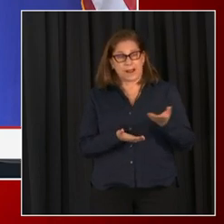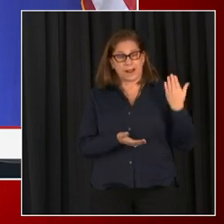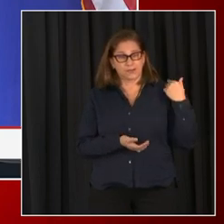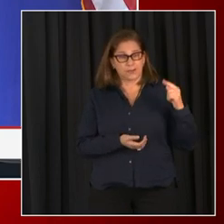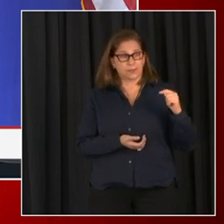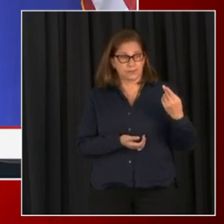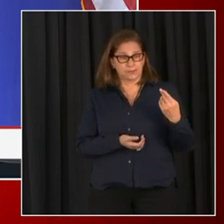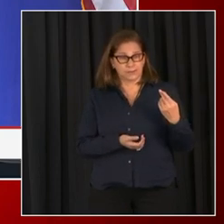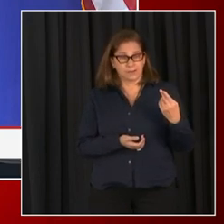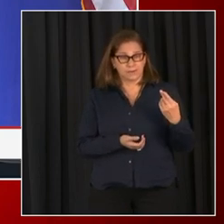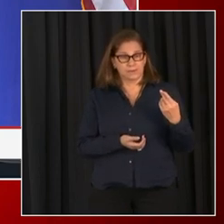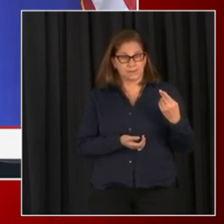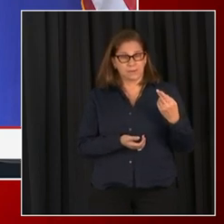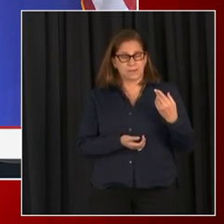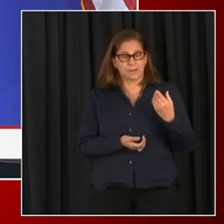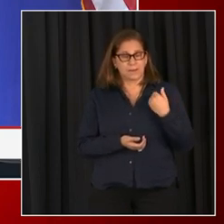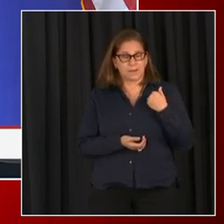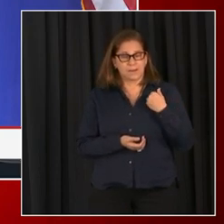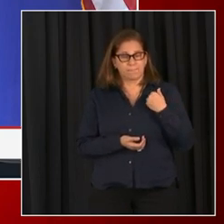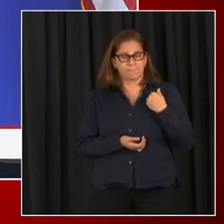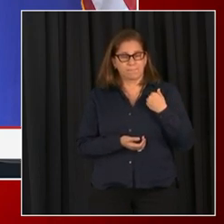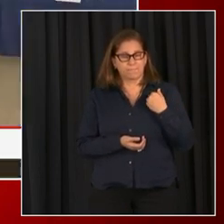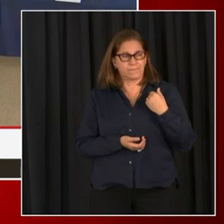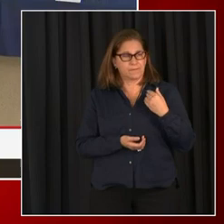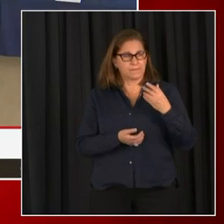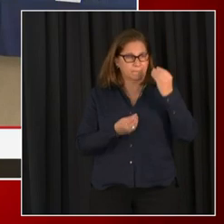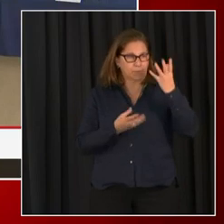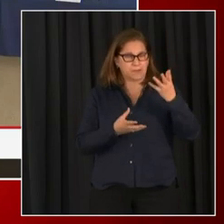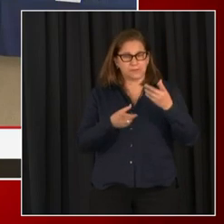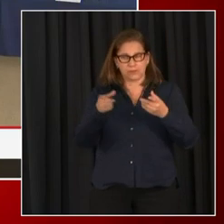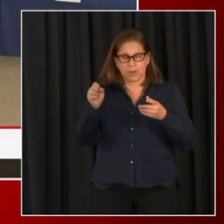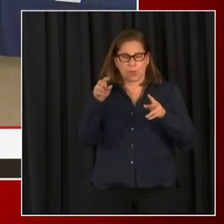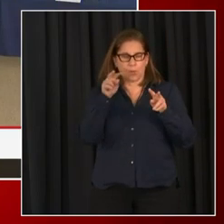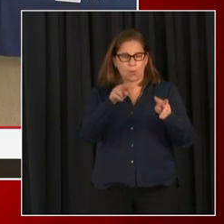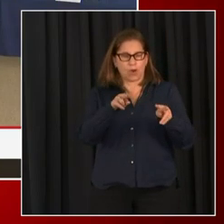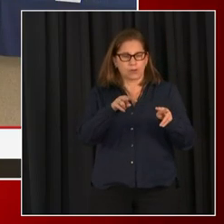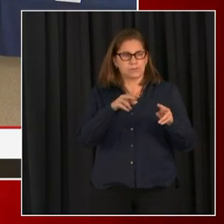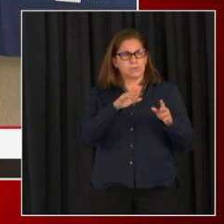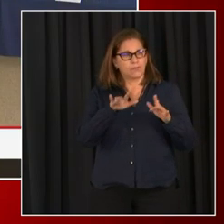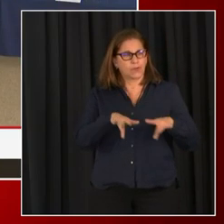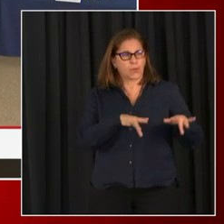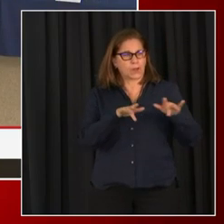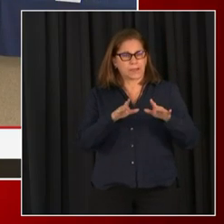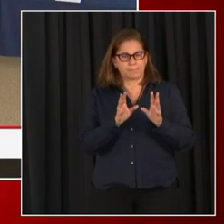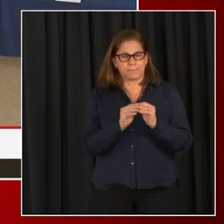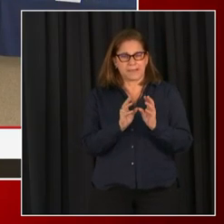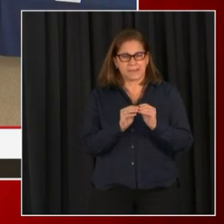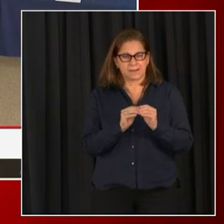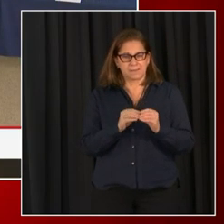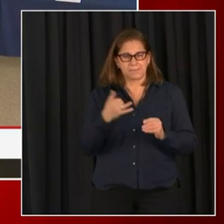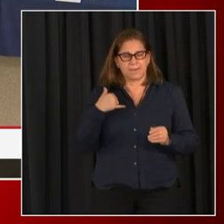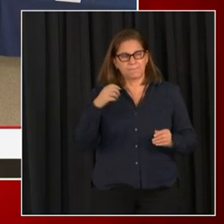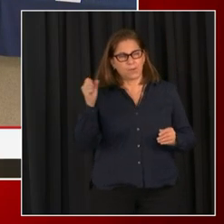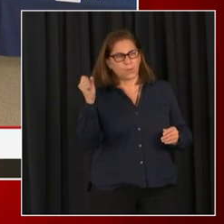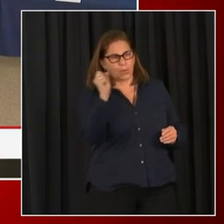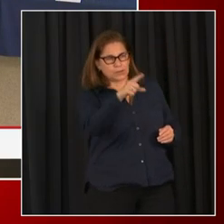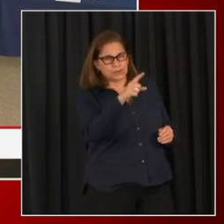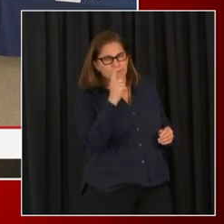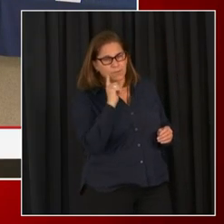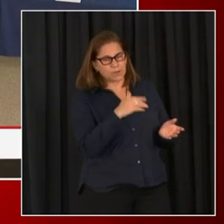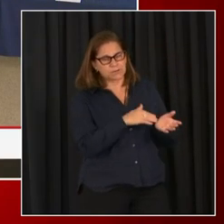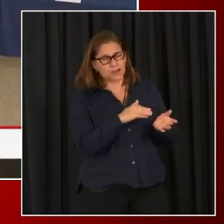you. Thank you. This is another question for Dr. Nesbitt. Don't mean to keep bothering you, but could you just